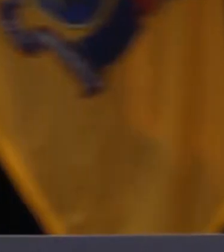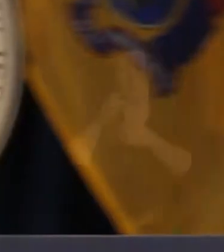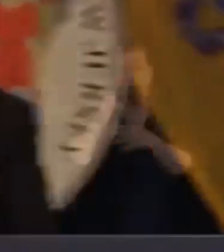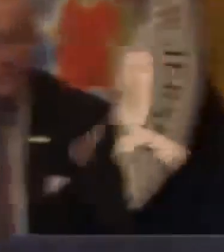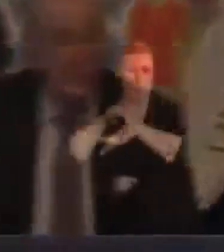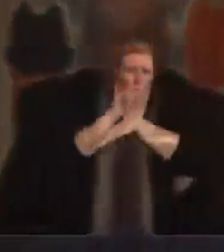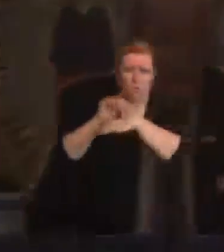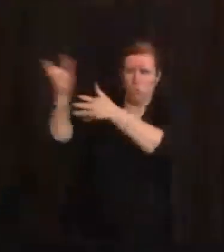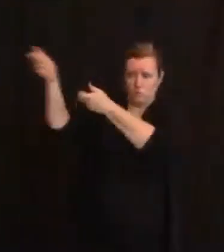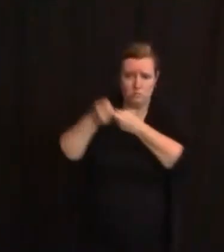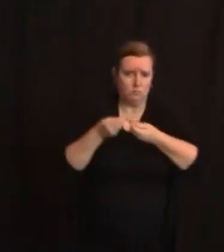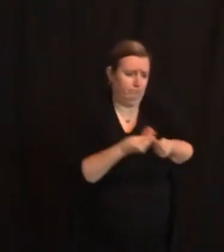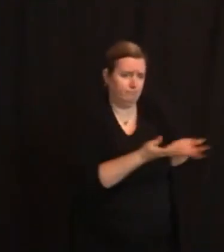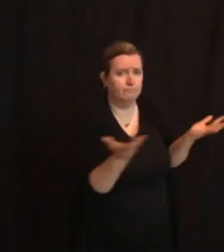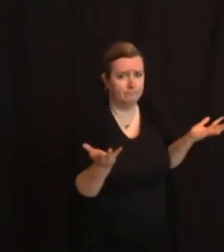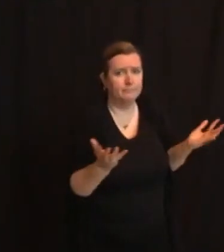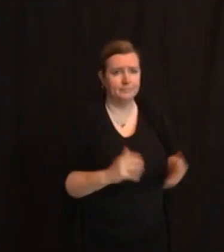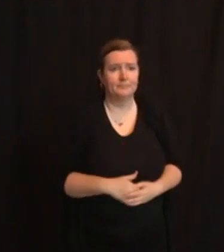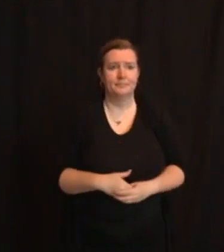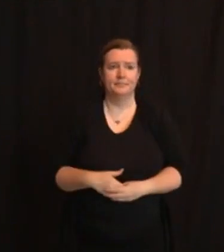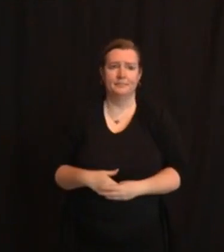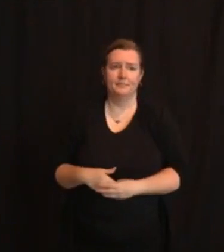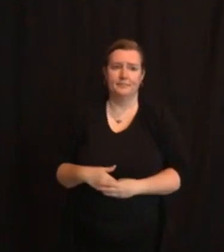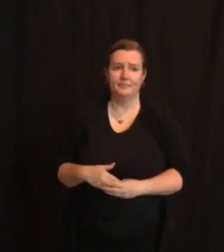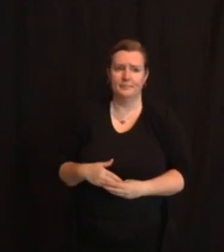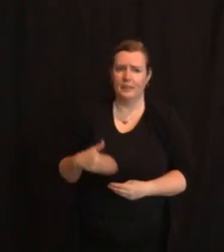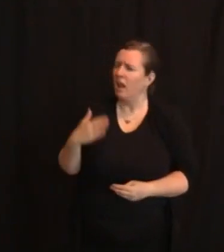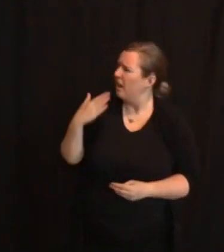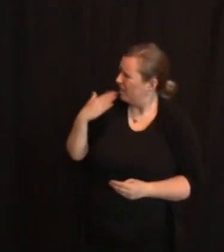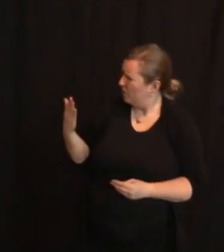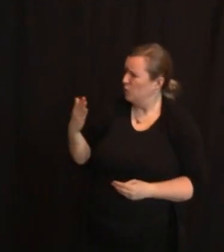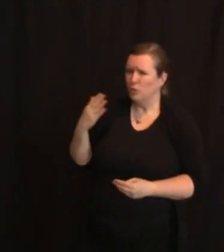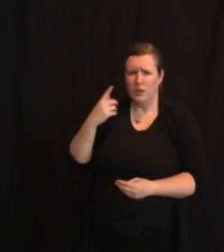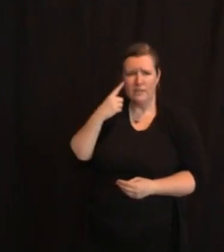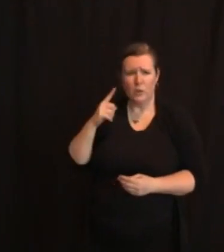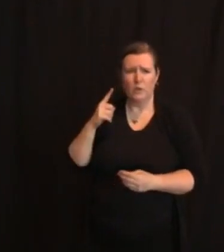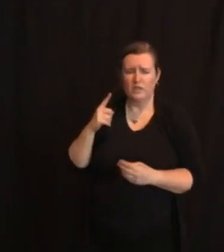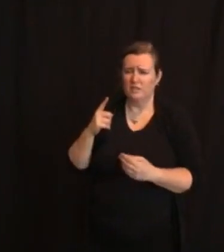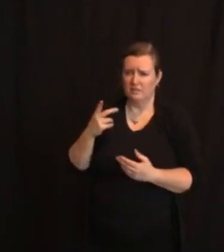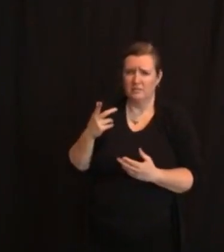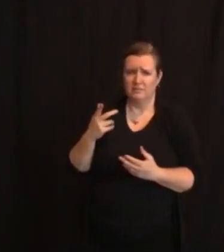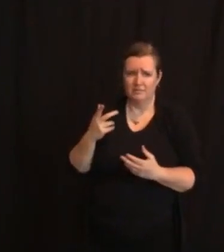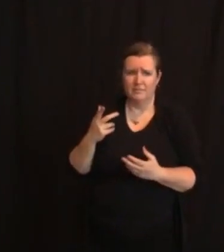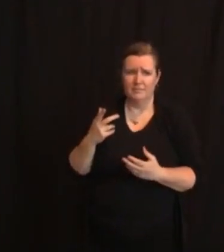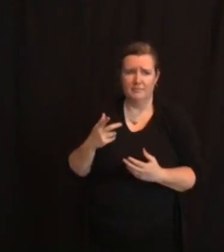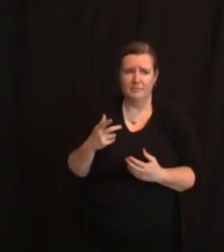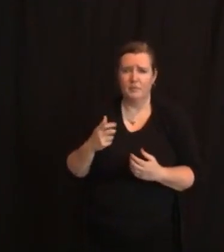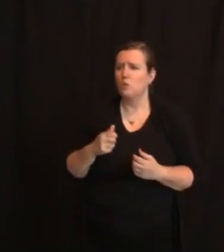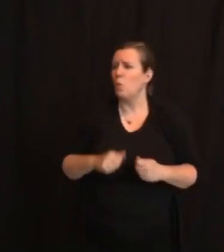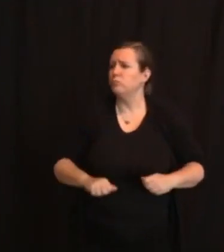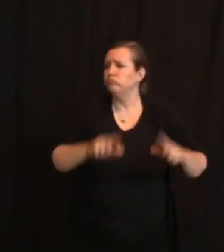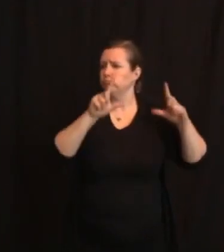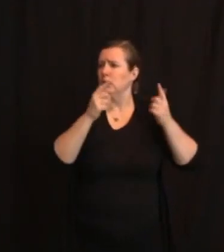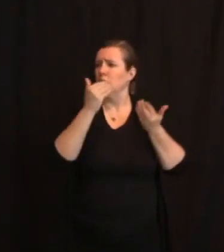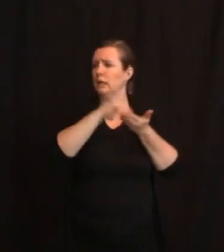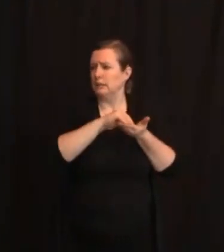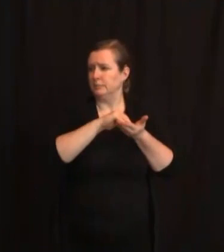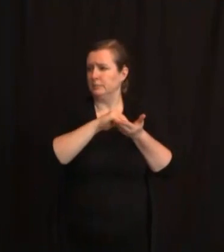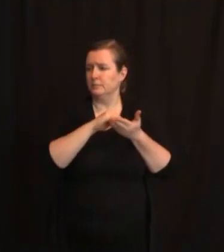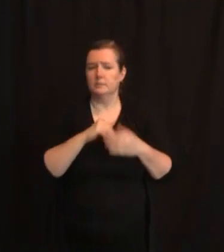Grabir, for both. Can you put Dan, can you put the slide back up again? The one we just had? Again, everybody, if